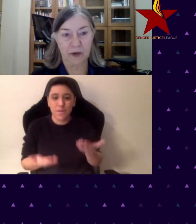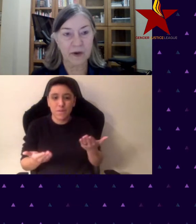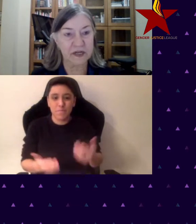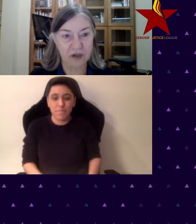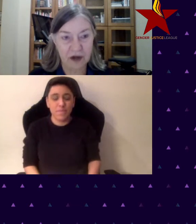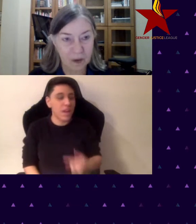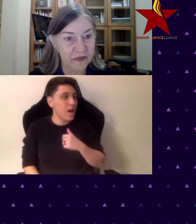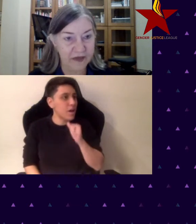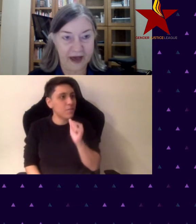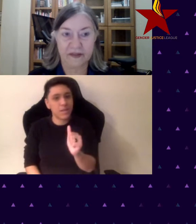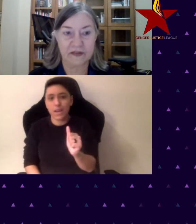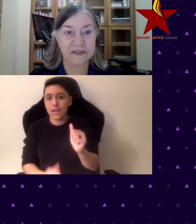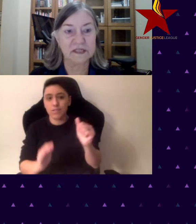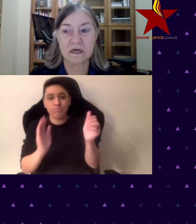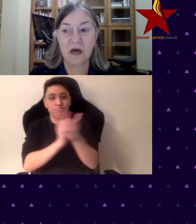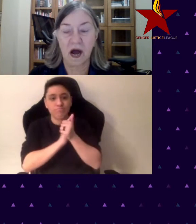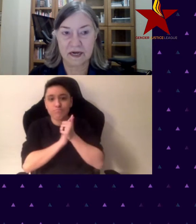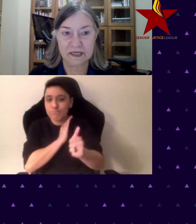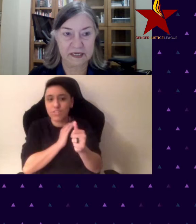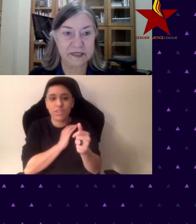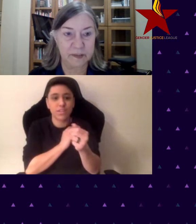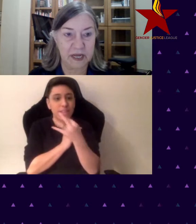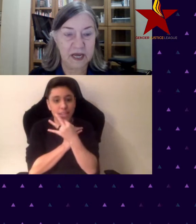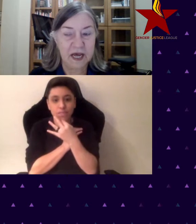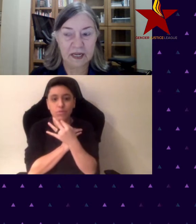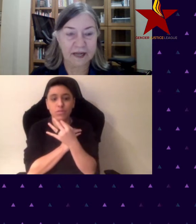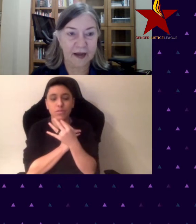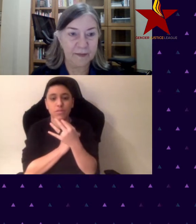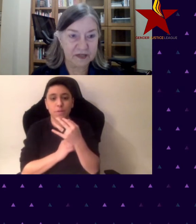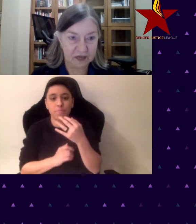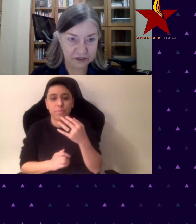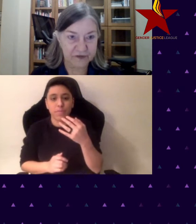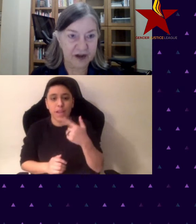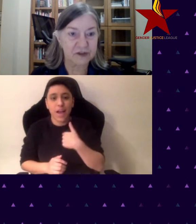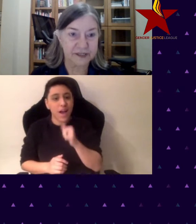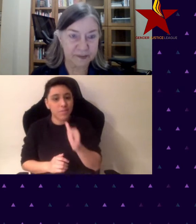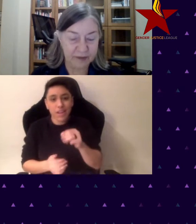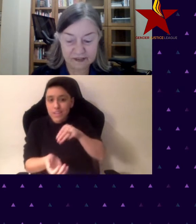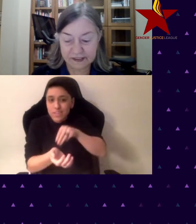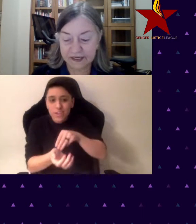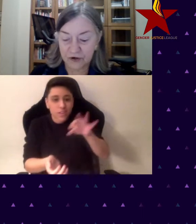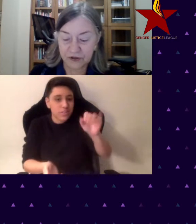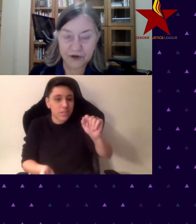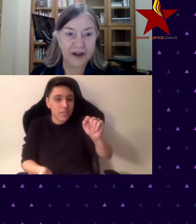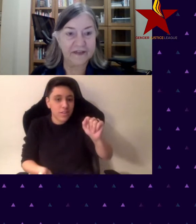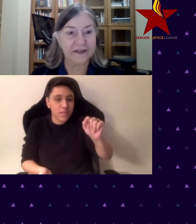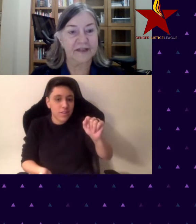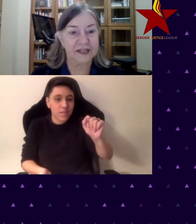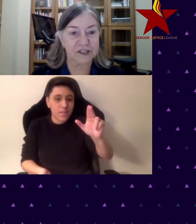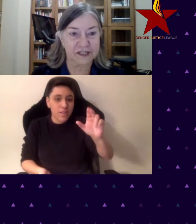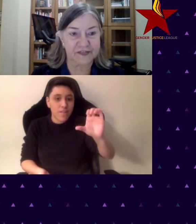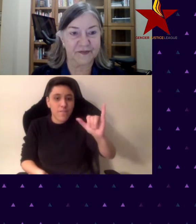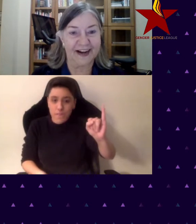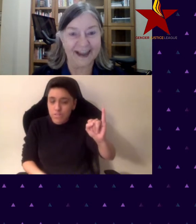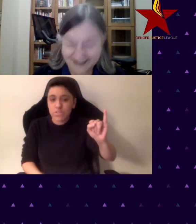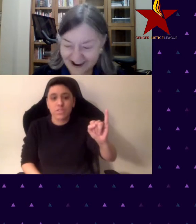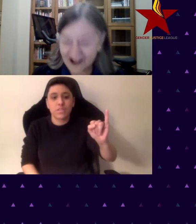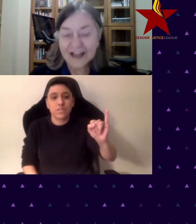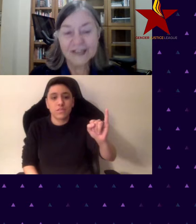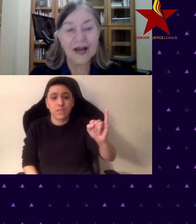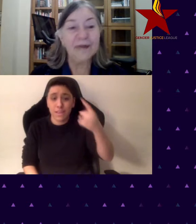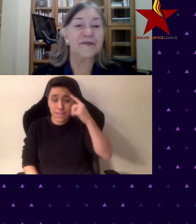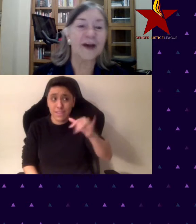no expert. I want to start out with that this is not intended to be like, I'm not Dr. Fauci, as Michael said earlier, and I think that that's just